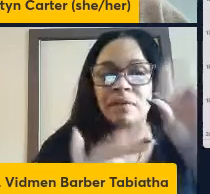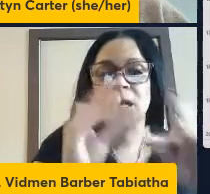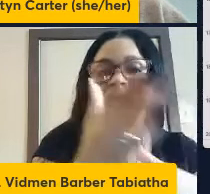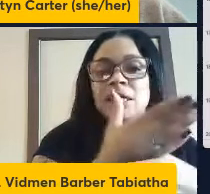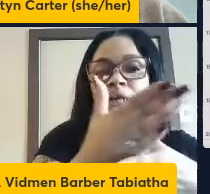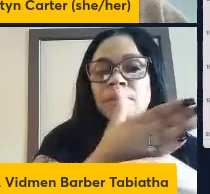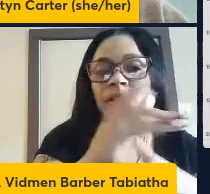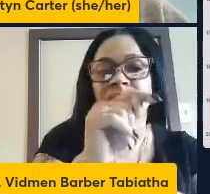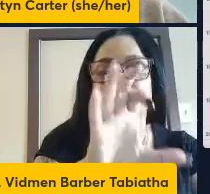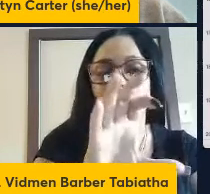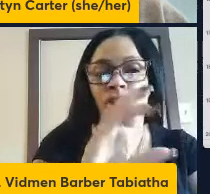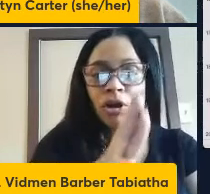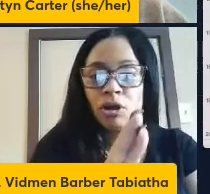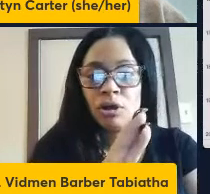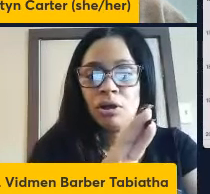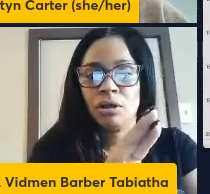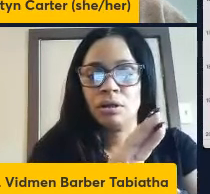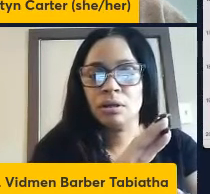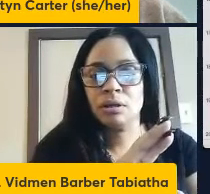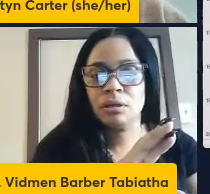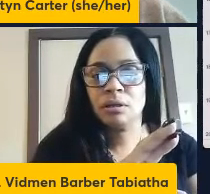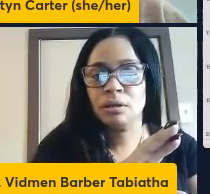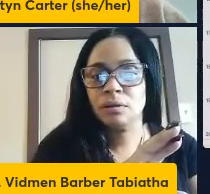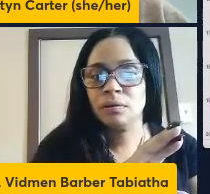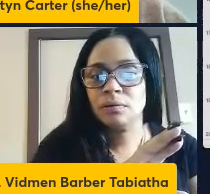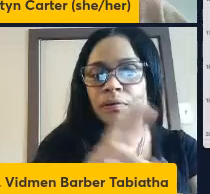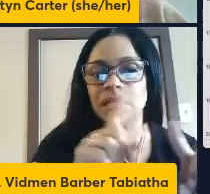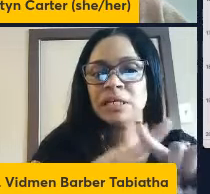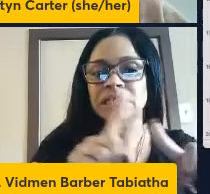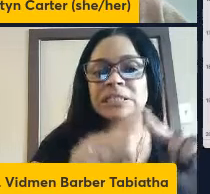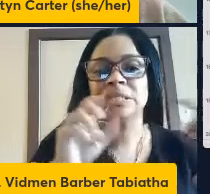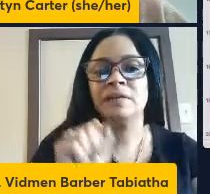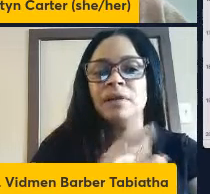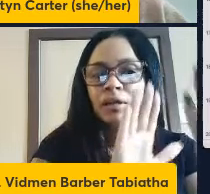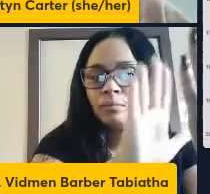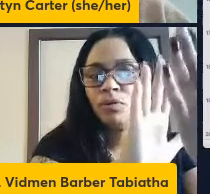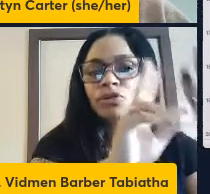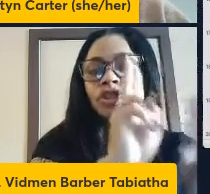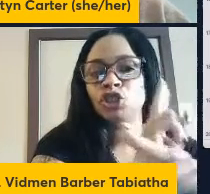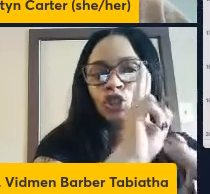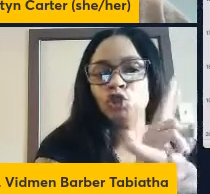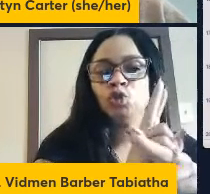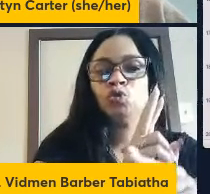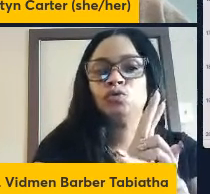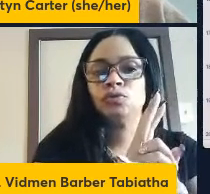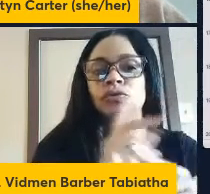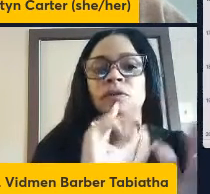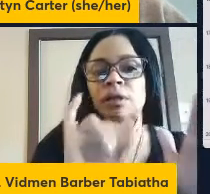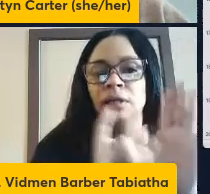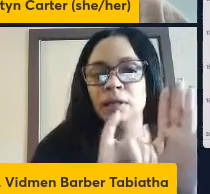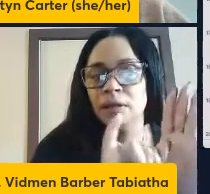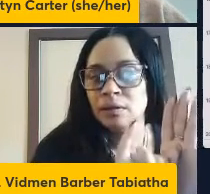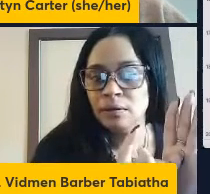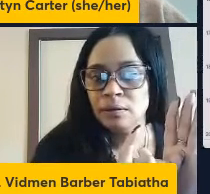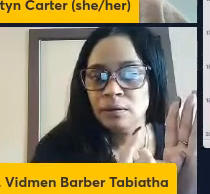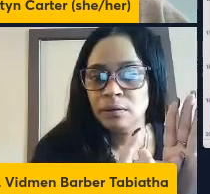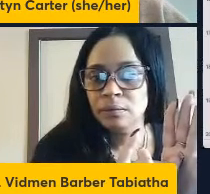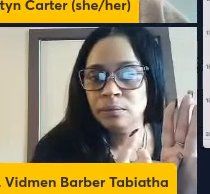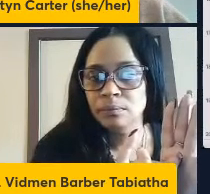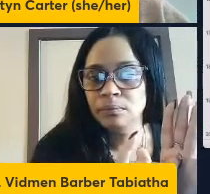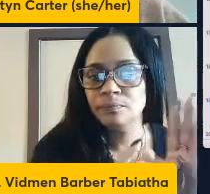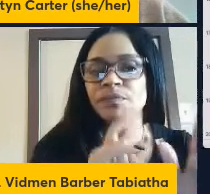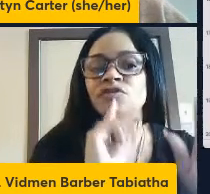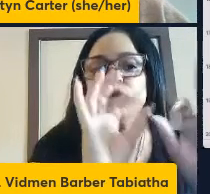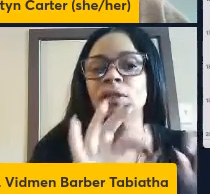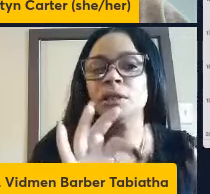this TCR tetramer. And that's a slightly different approach that one could use to identify antigen. But really the kind of